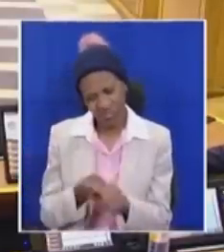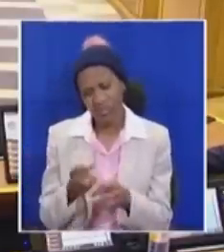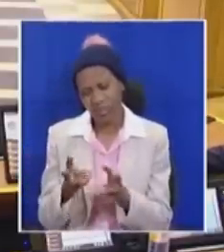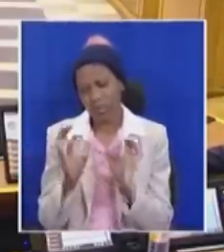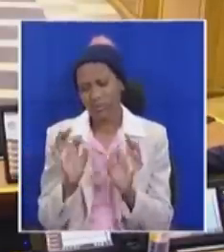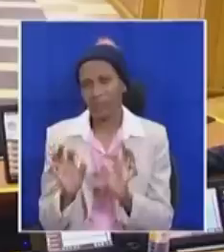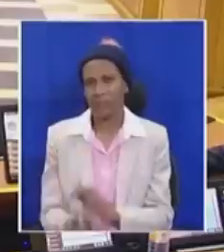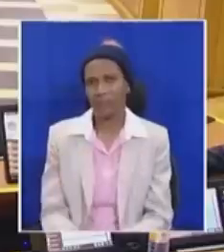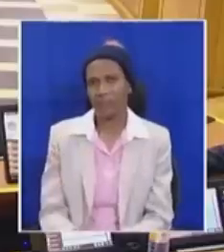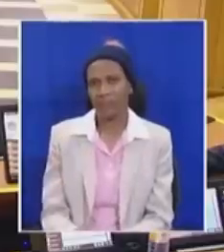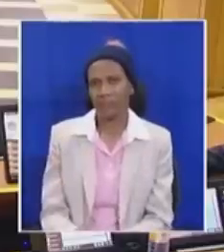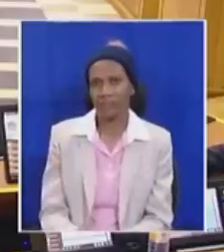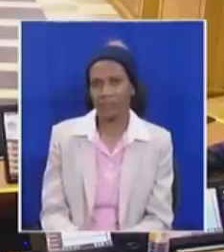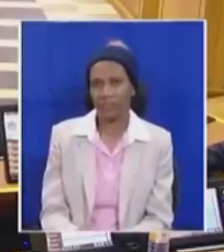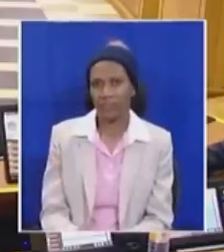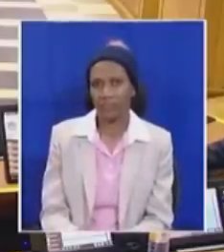Yes.